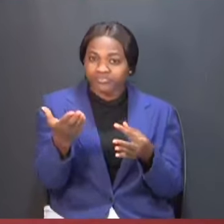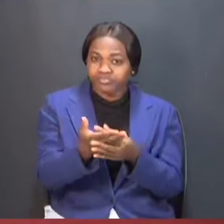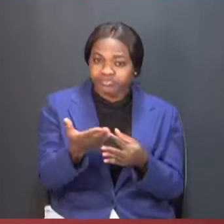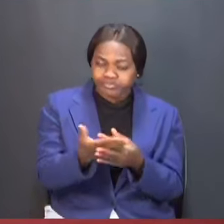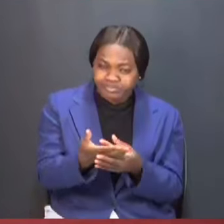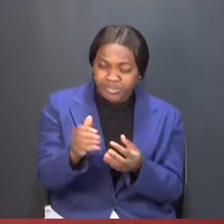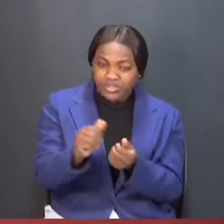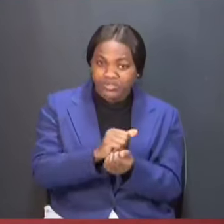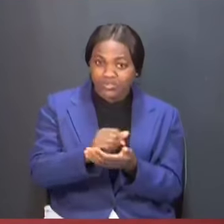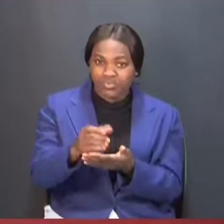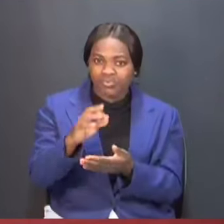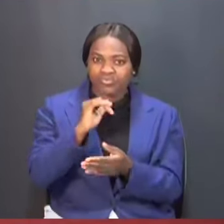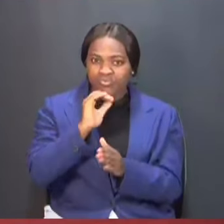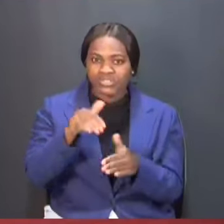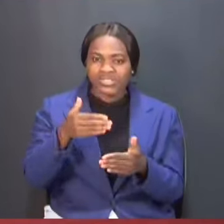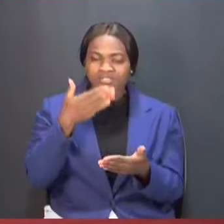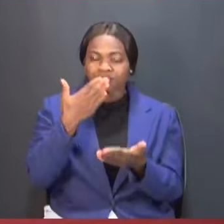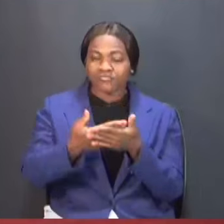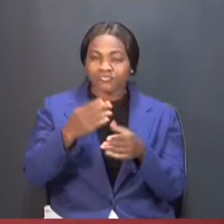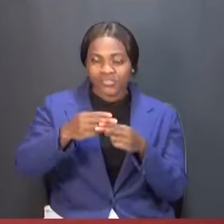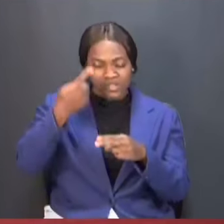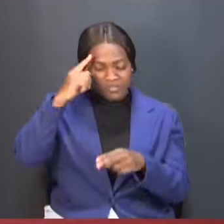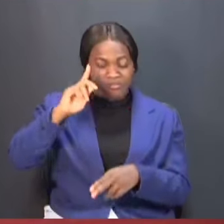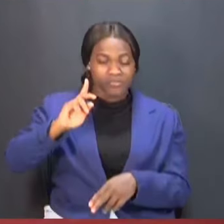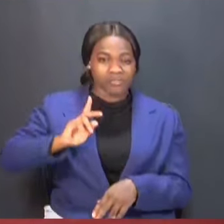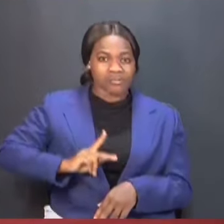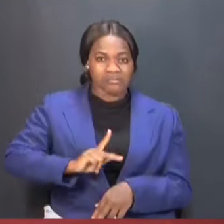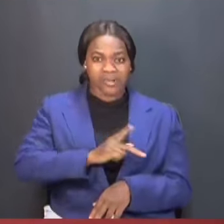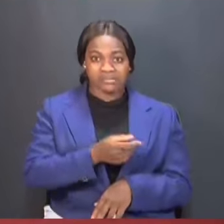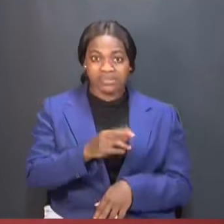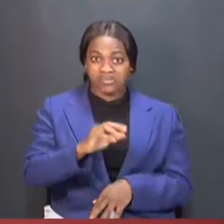into disrepute or ridicule.